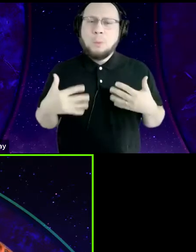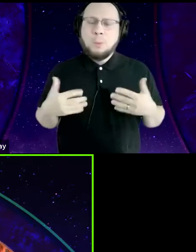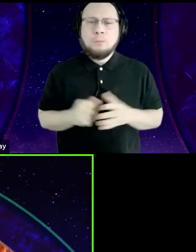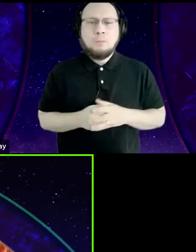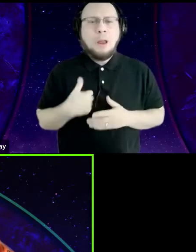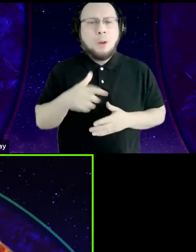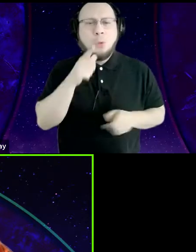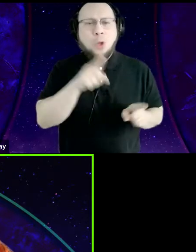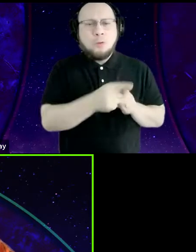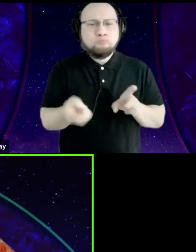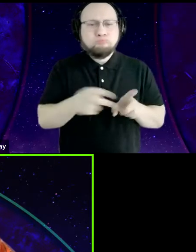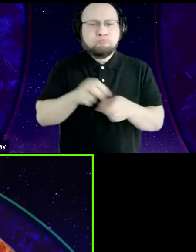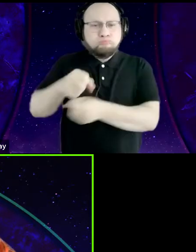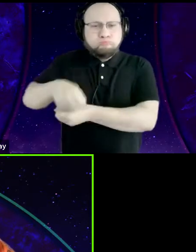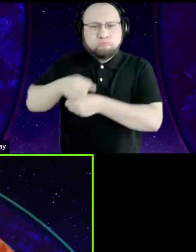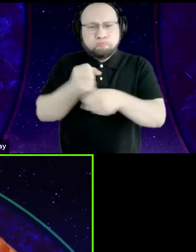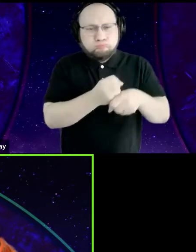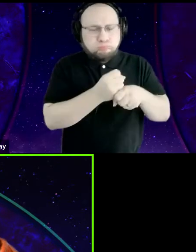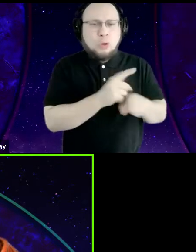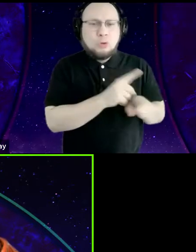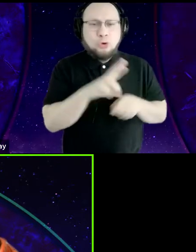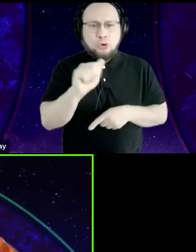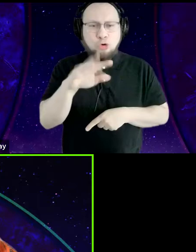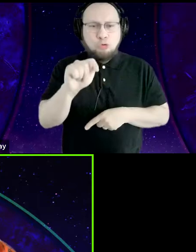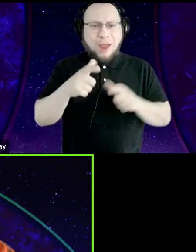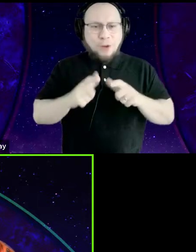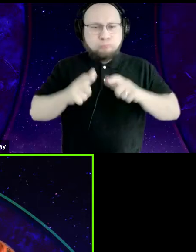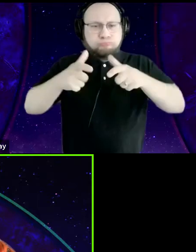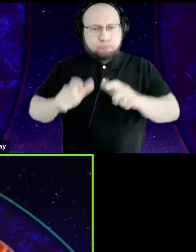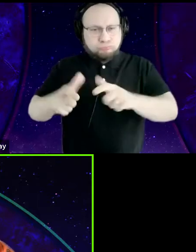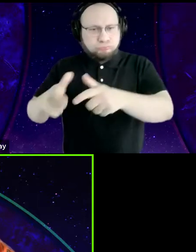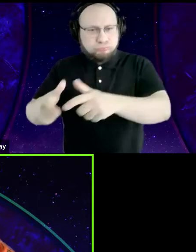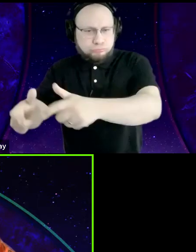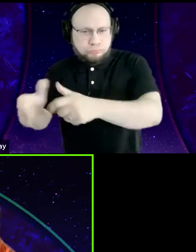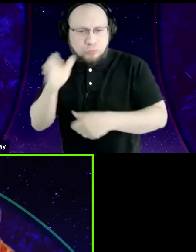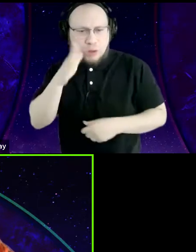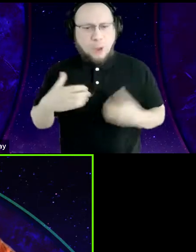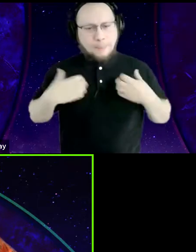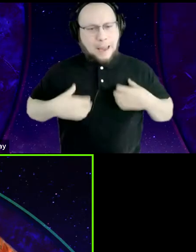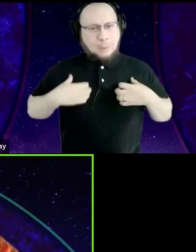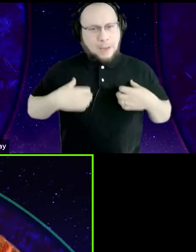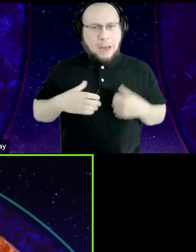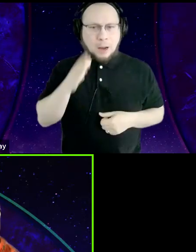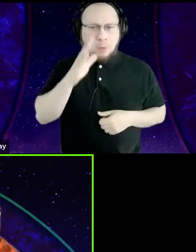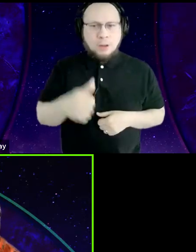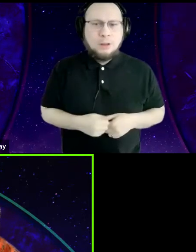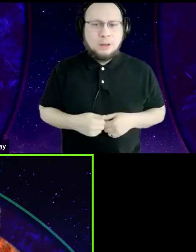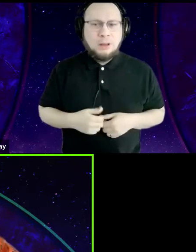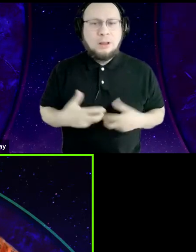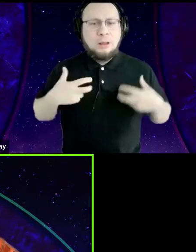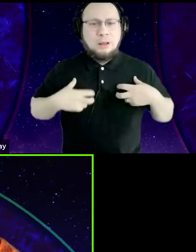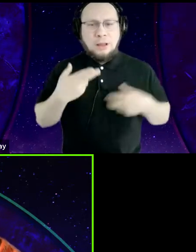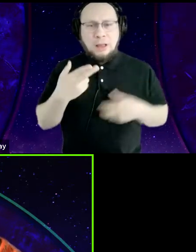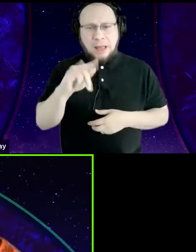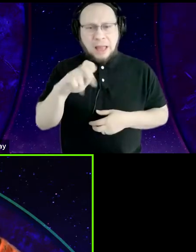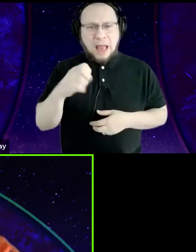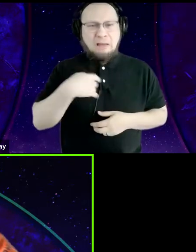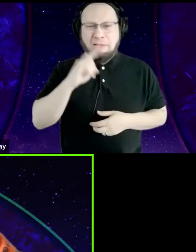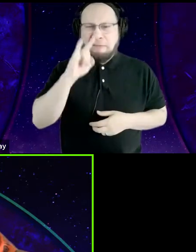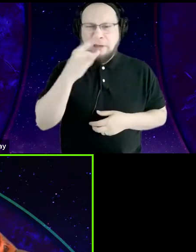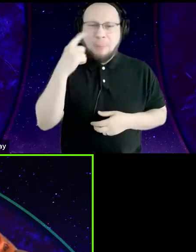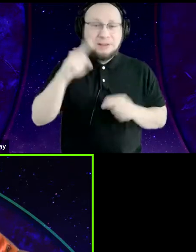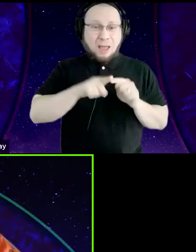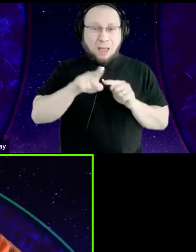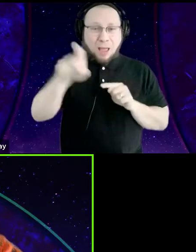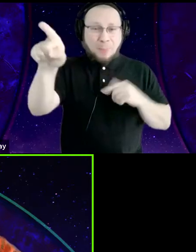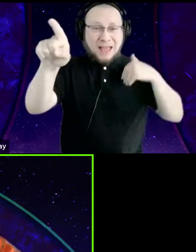I will whitewater raft, also whitewater canoe, or backpacker go. I hate hiking because then I have to come back. Like, it's a really hard thing.